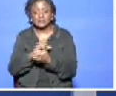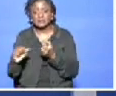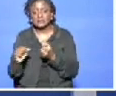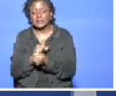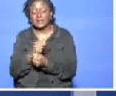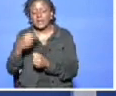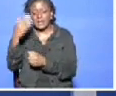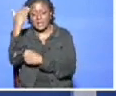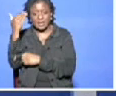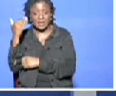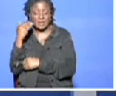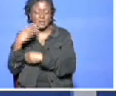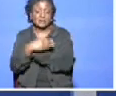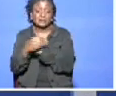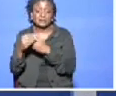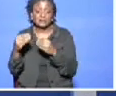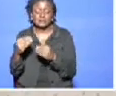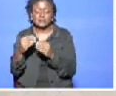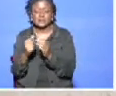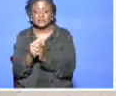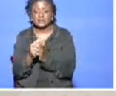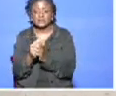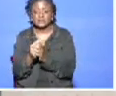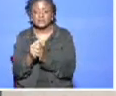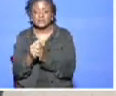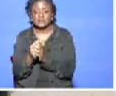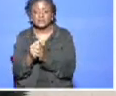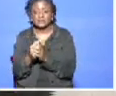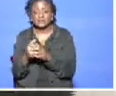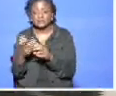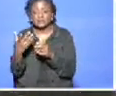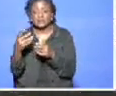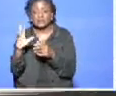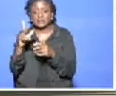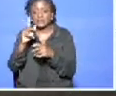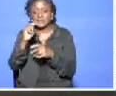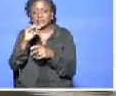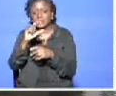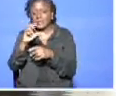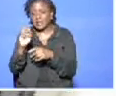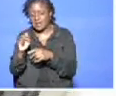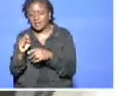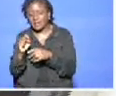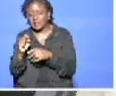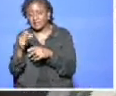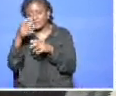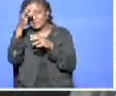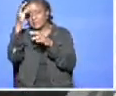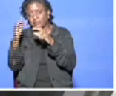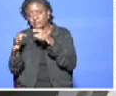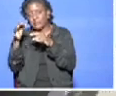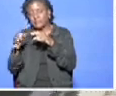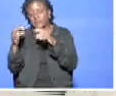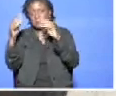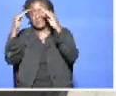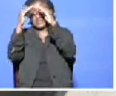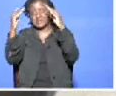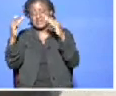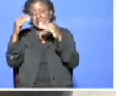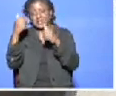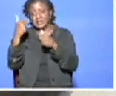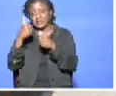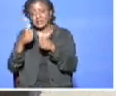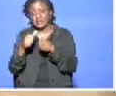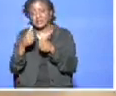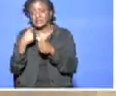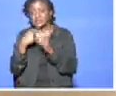our Ludon Davis. Cracked tiles falling from a ceiling cut open, a constant reminder of what crafty robbers executed when they